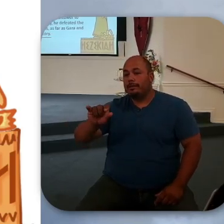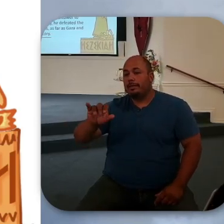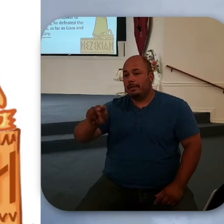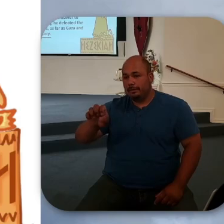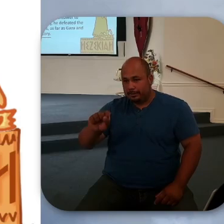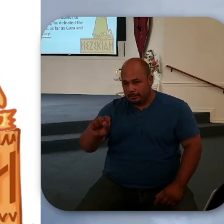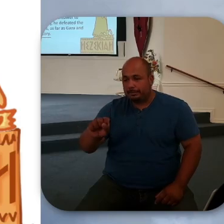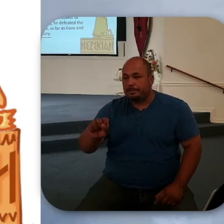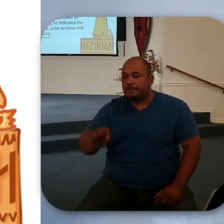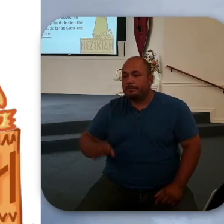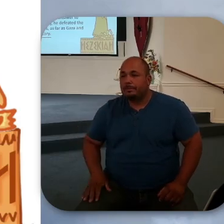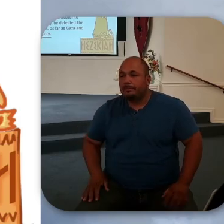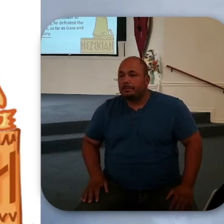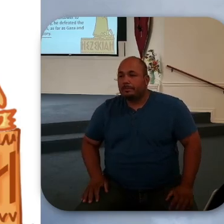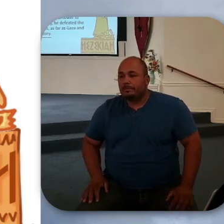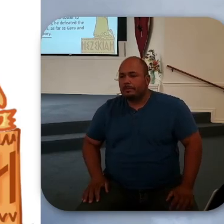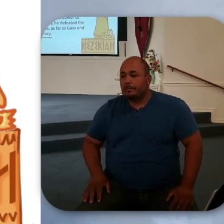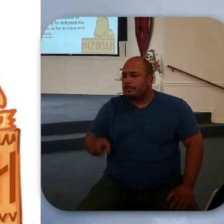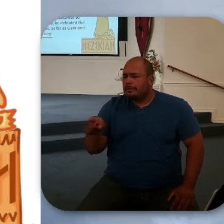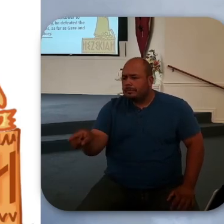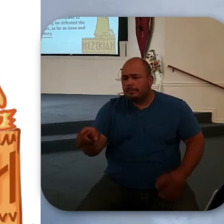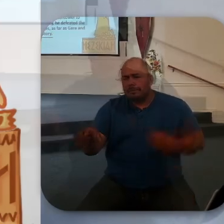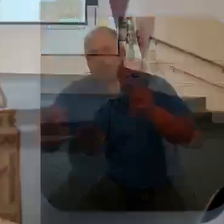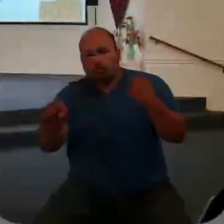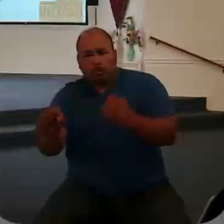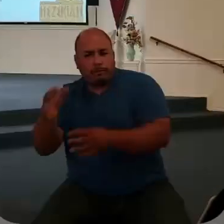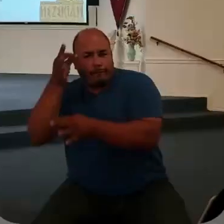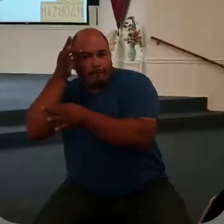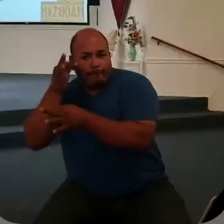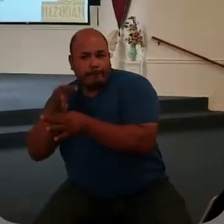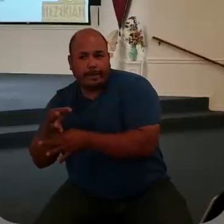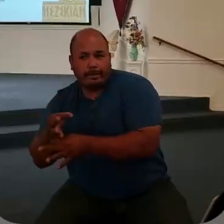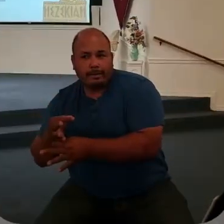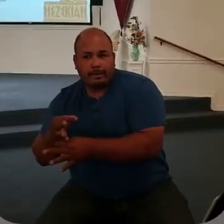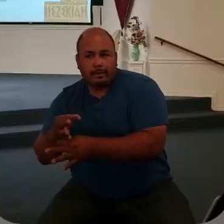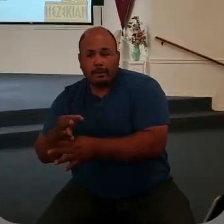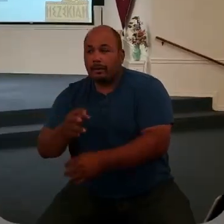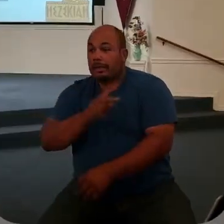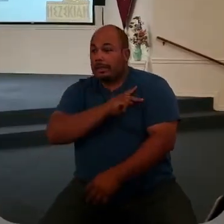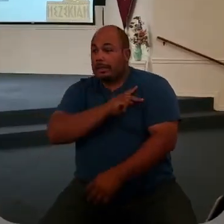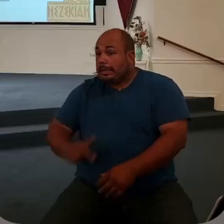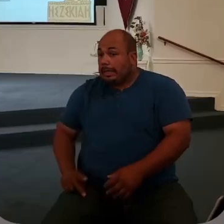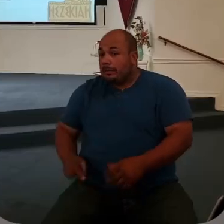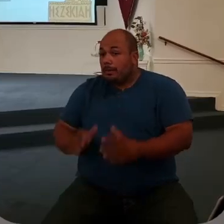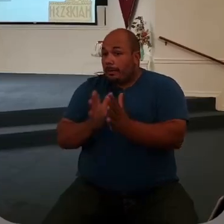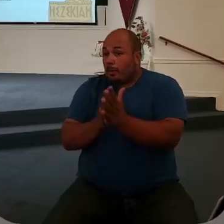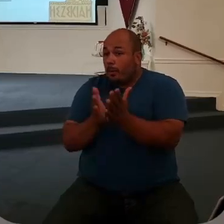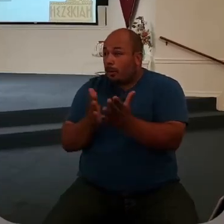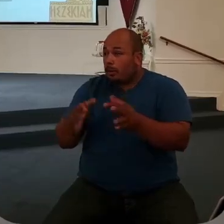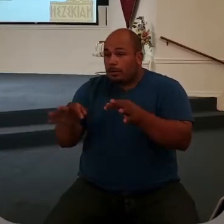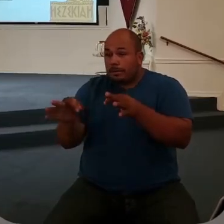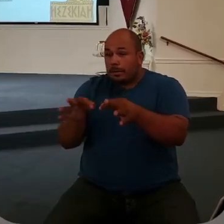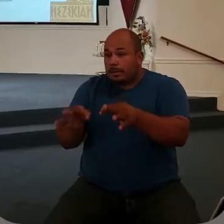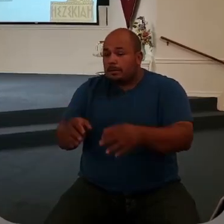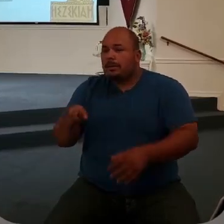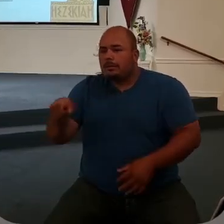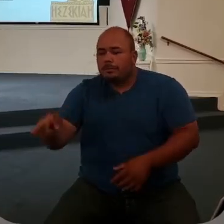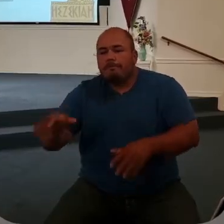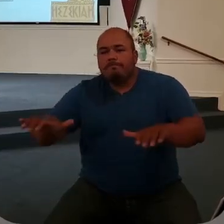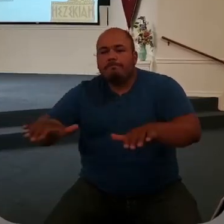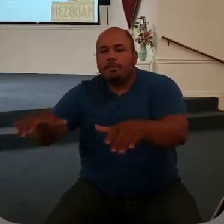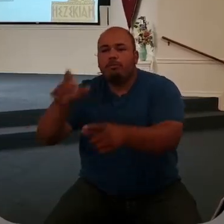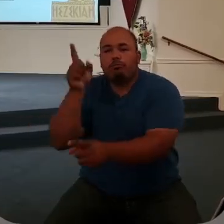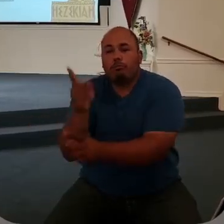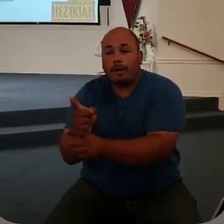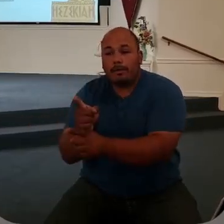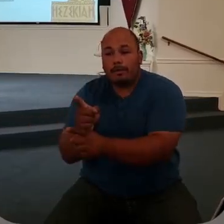Hezekiah was a man of great faith. Kings tells us he did what was right in the eyes of the Lord, just